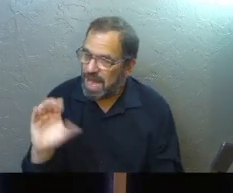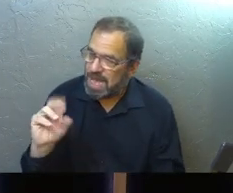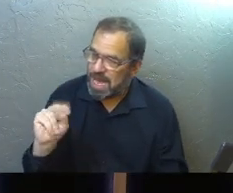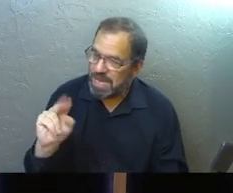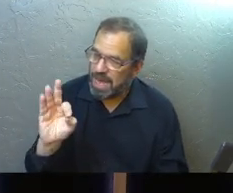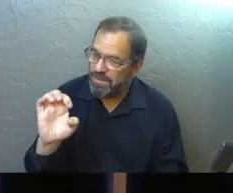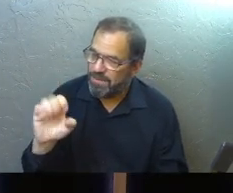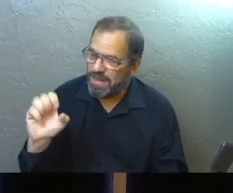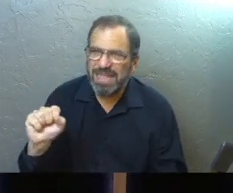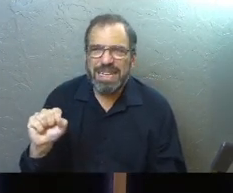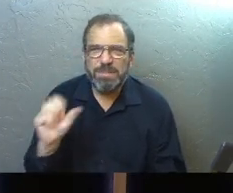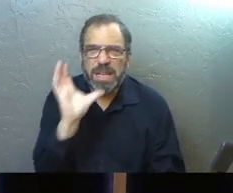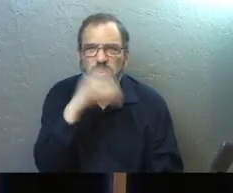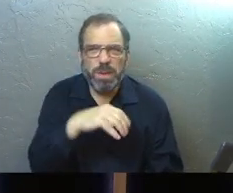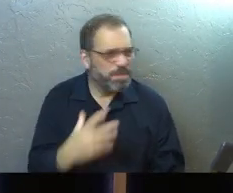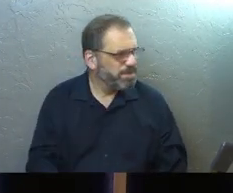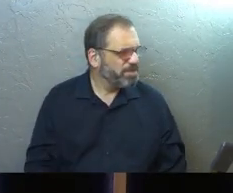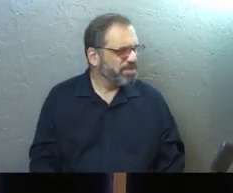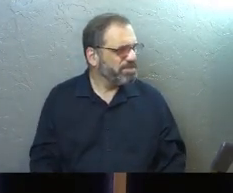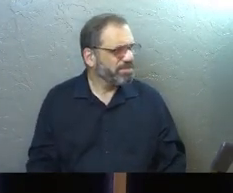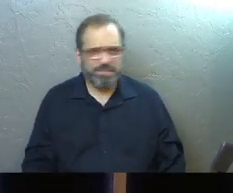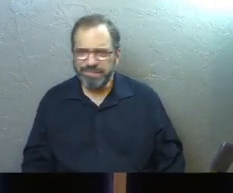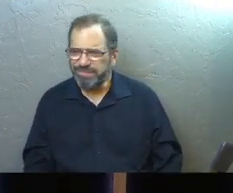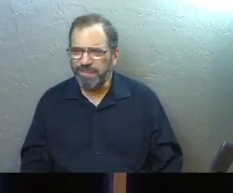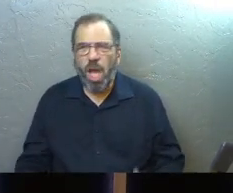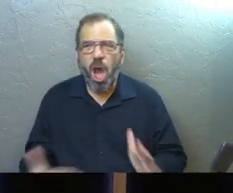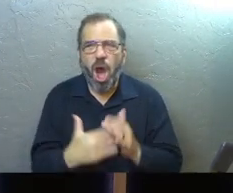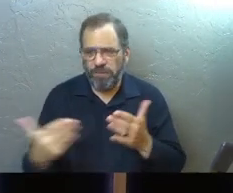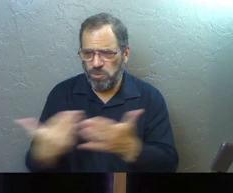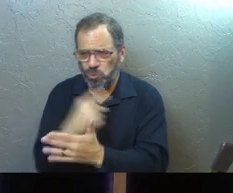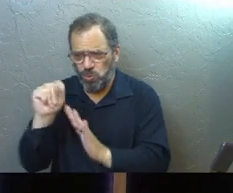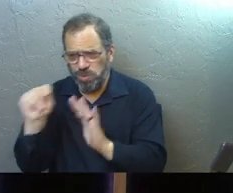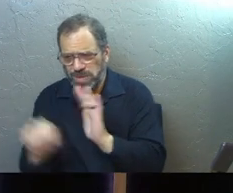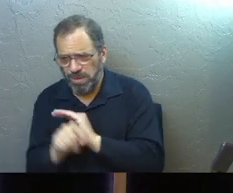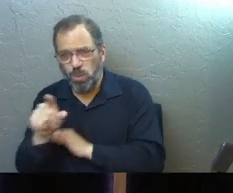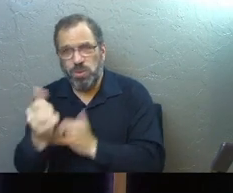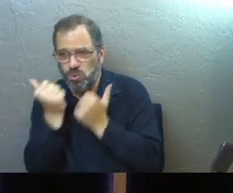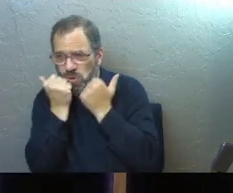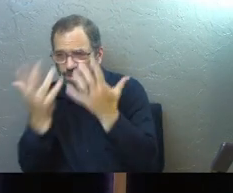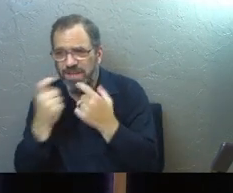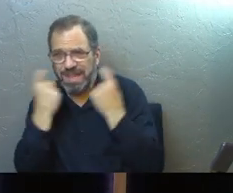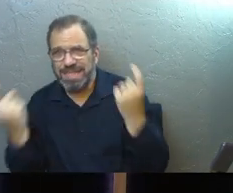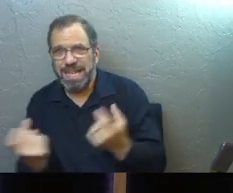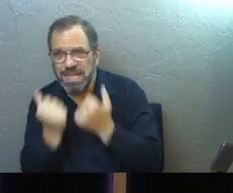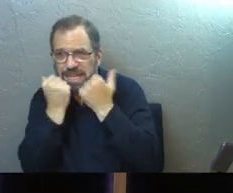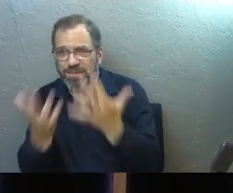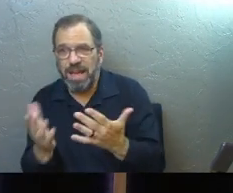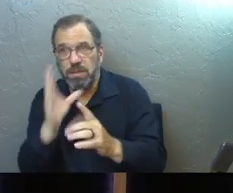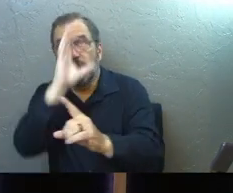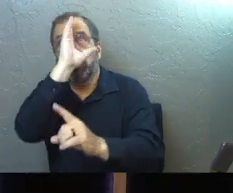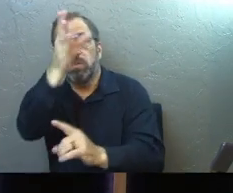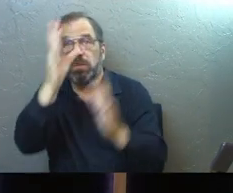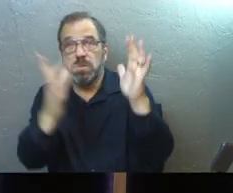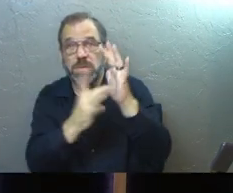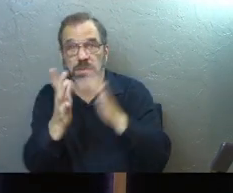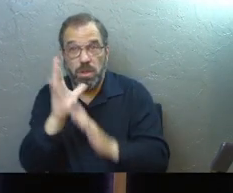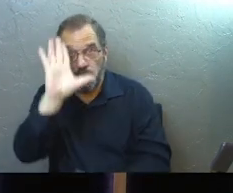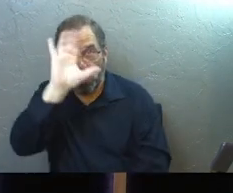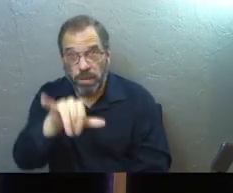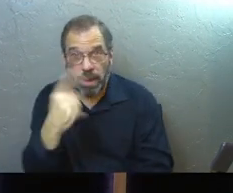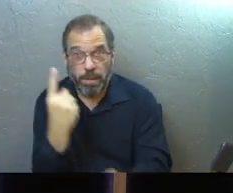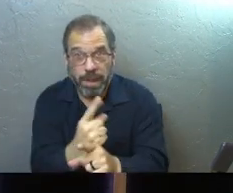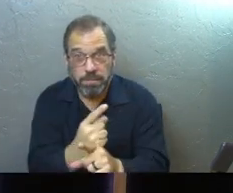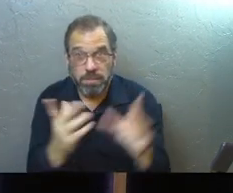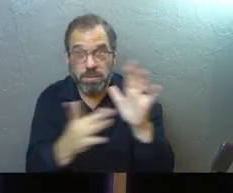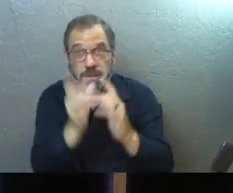Confessing. It's a weird thing because often in the New Testament, when you confess sins, you confess it directly to Jesus. Did you know